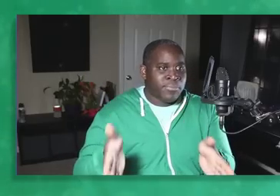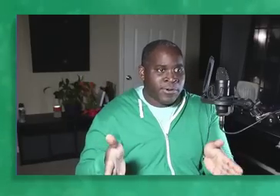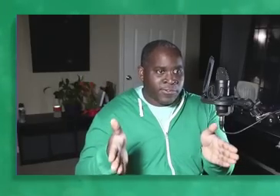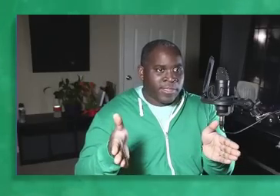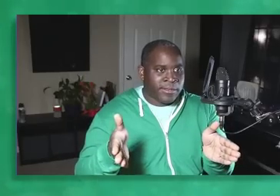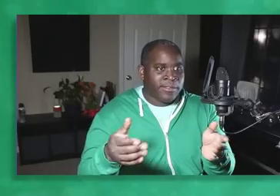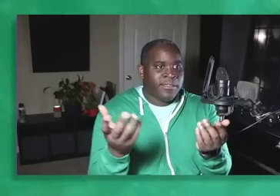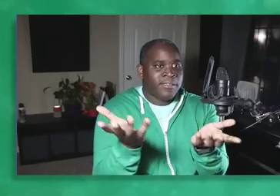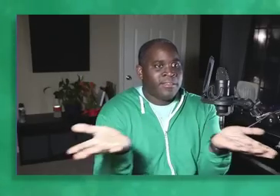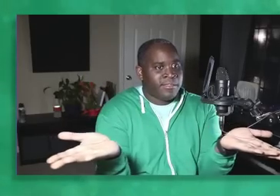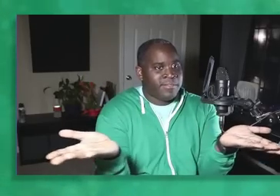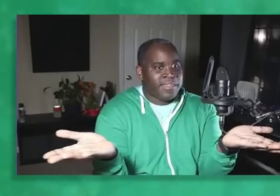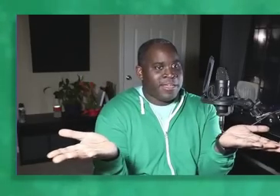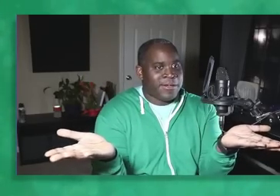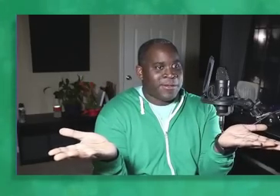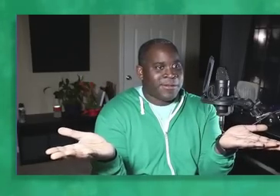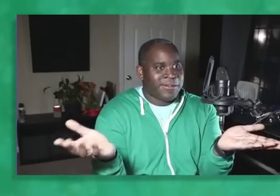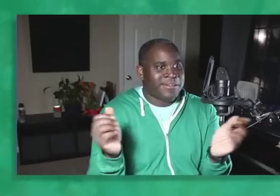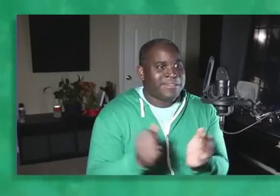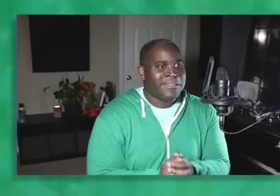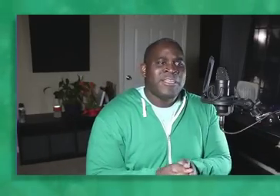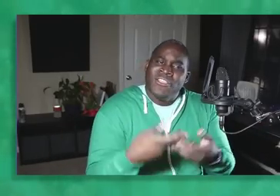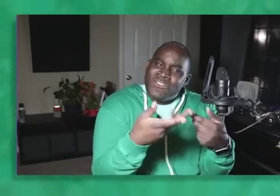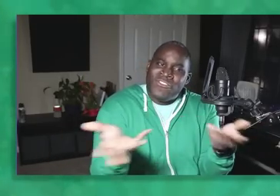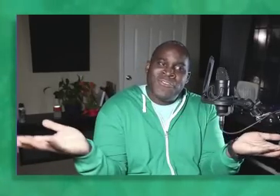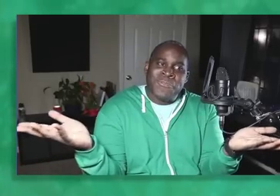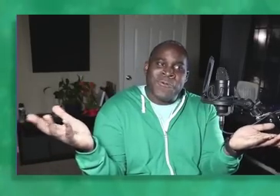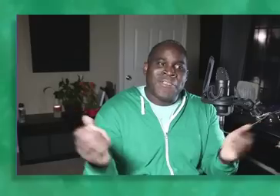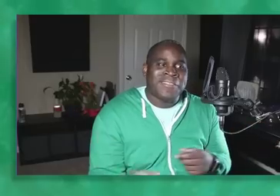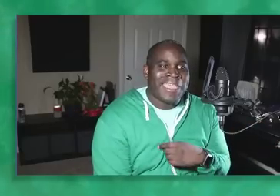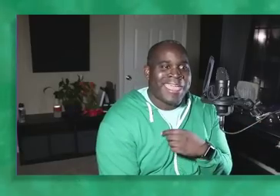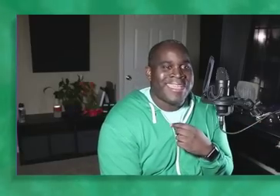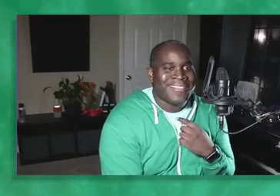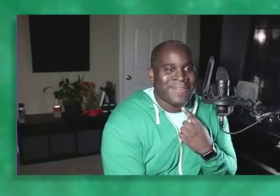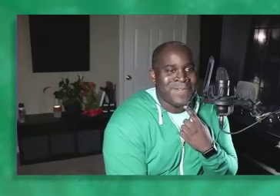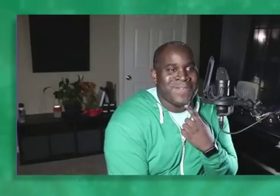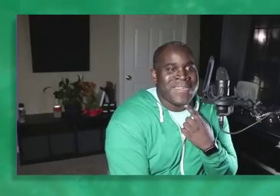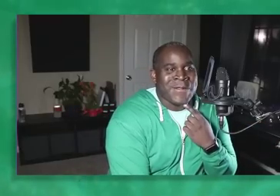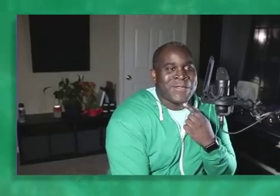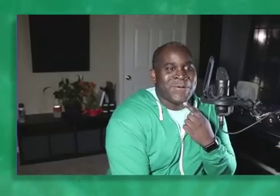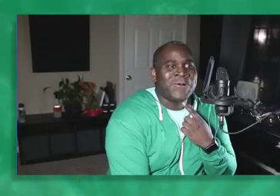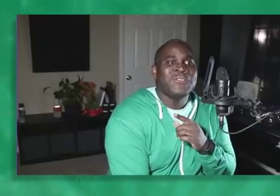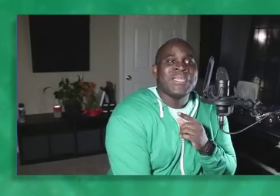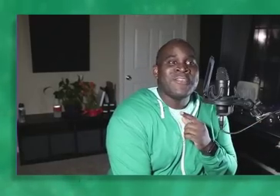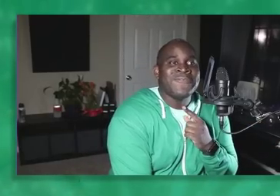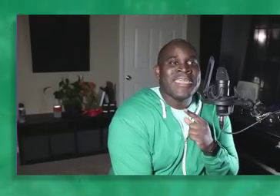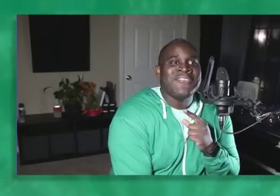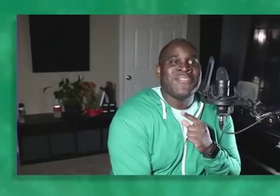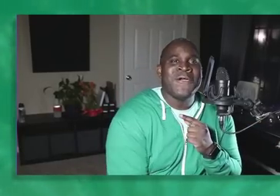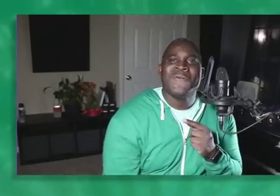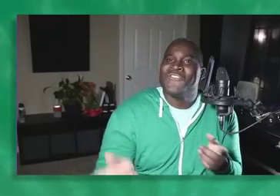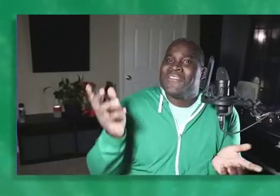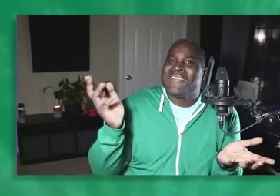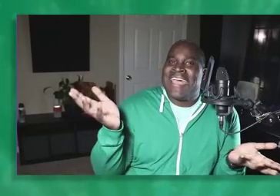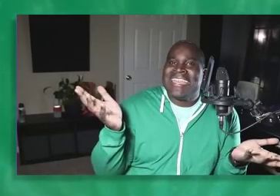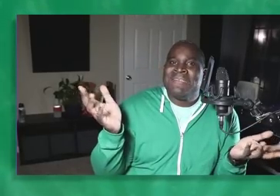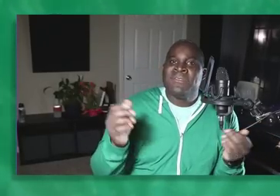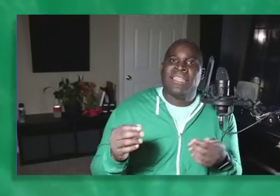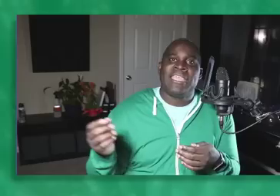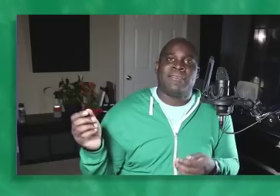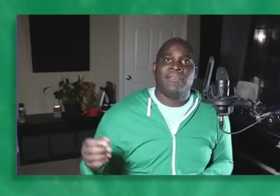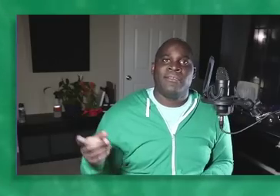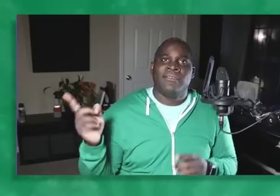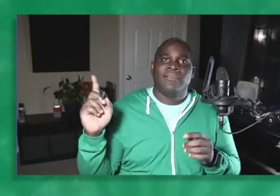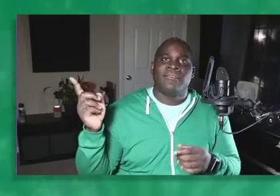Some person is here. She just throws out the hands. What? Very cool. Look at her face, though. She's not